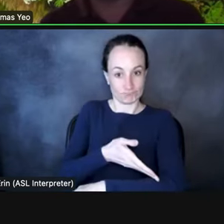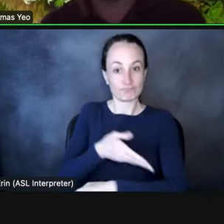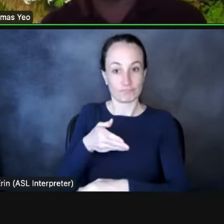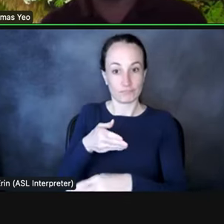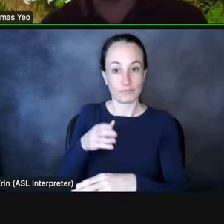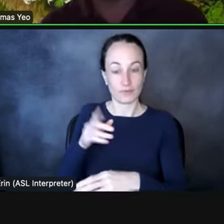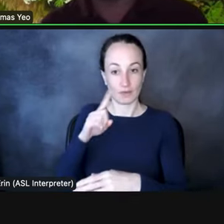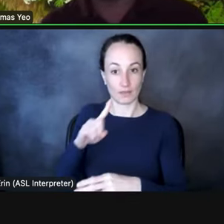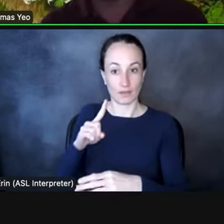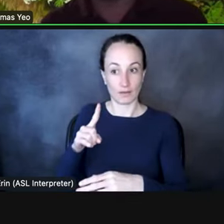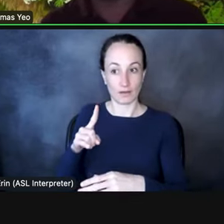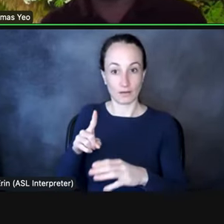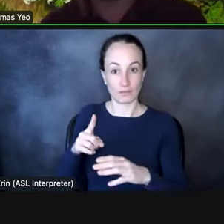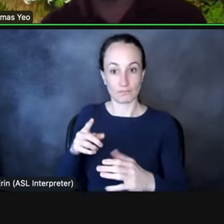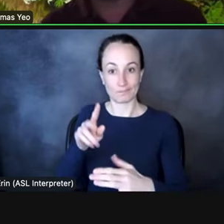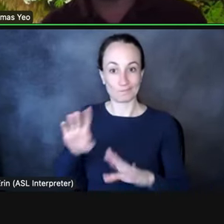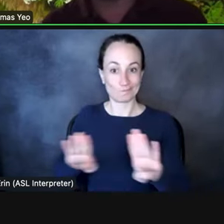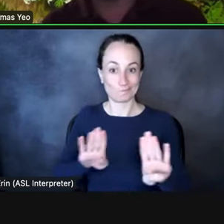performance.